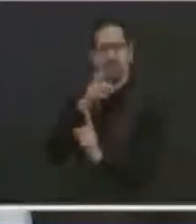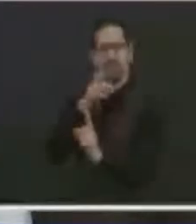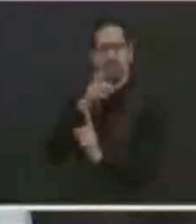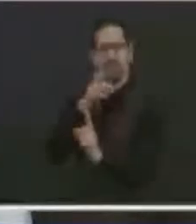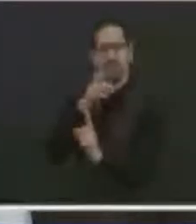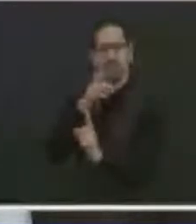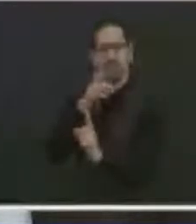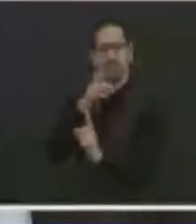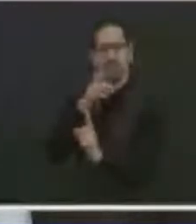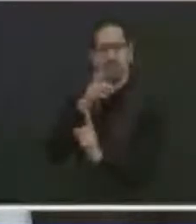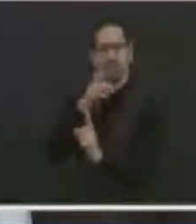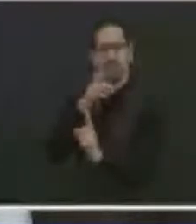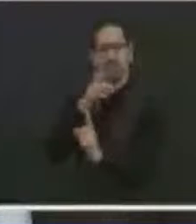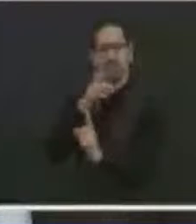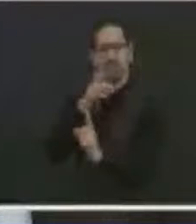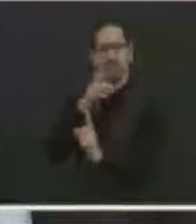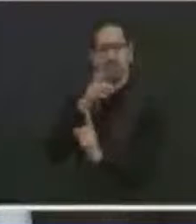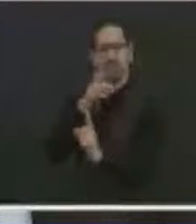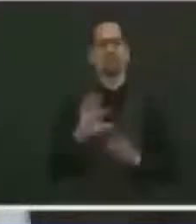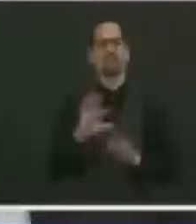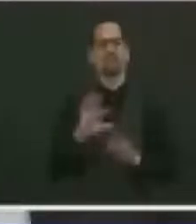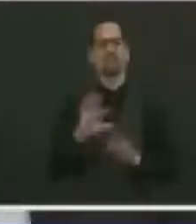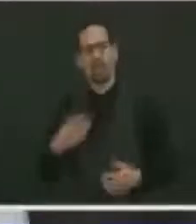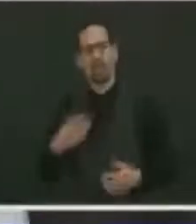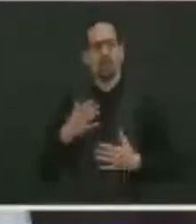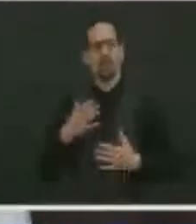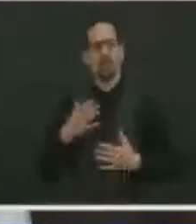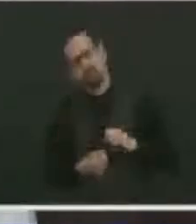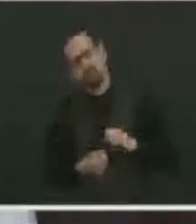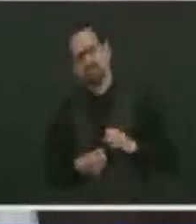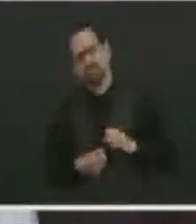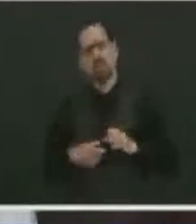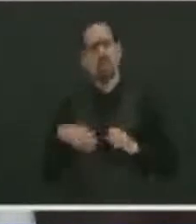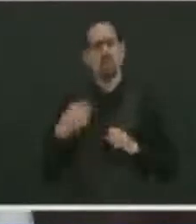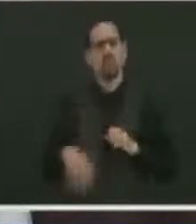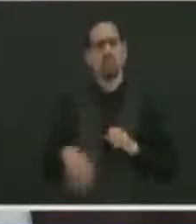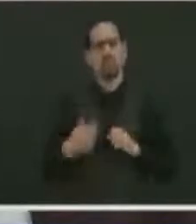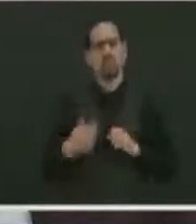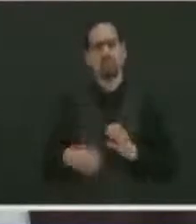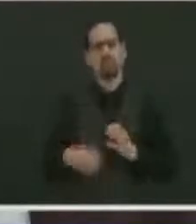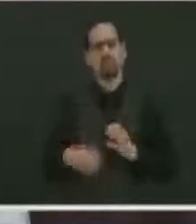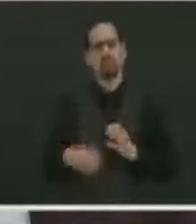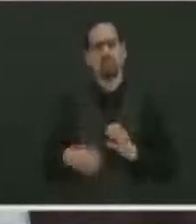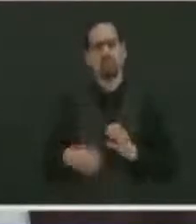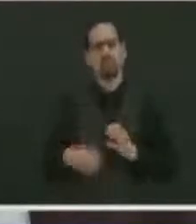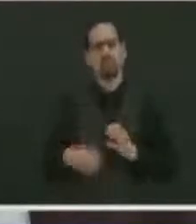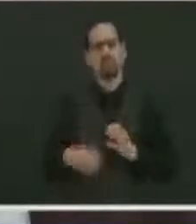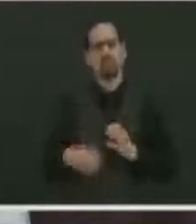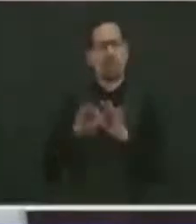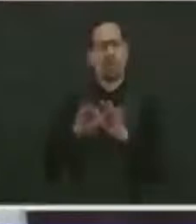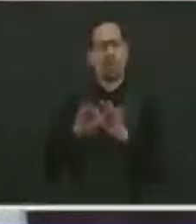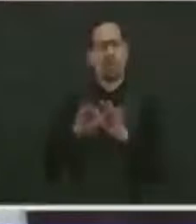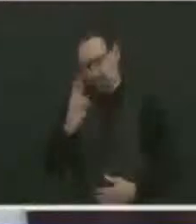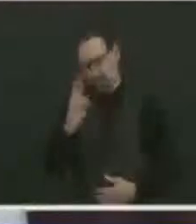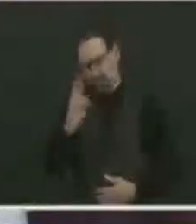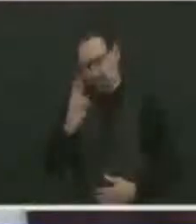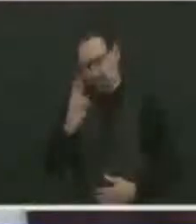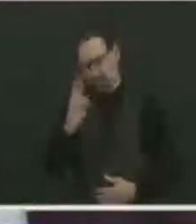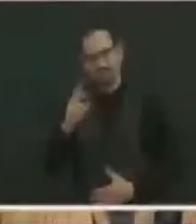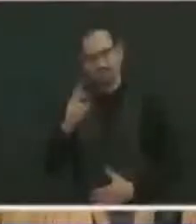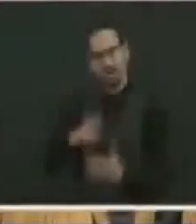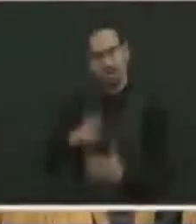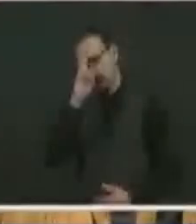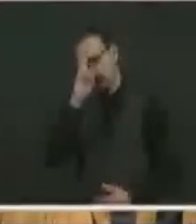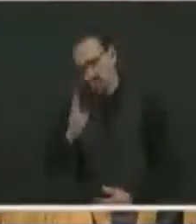Sympathies are with the families and loved ones of these Rhode Islanders who have passed away. That, I'll